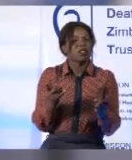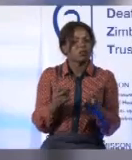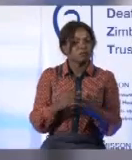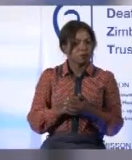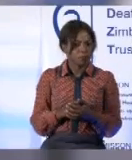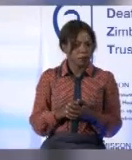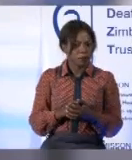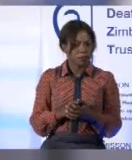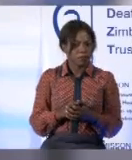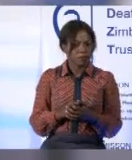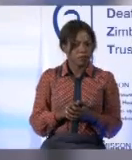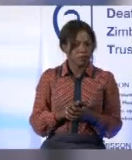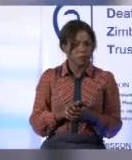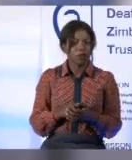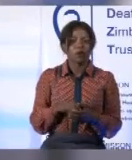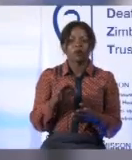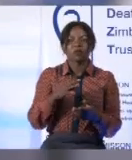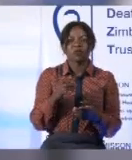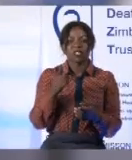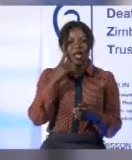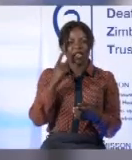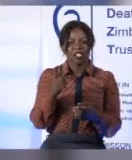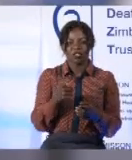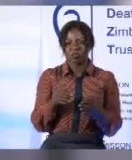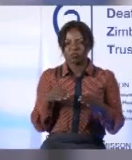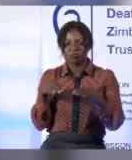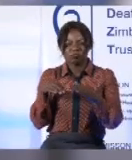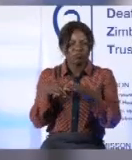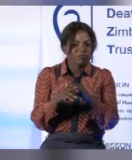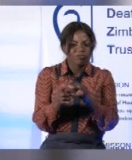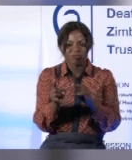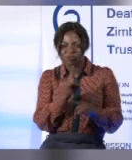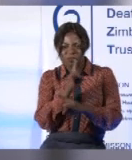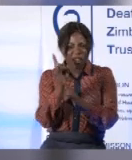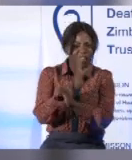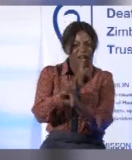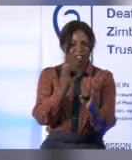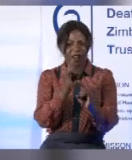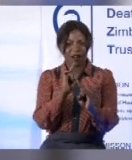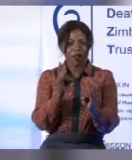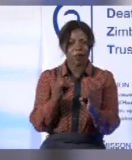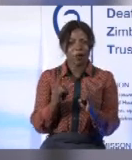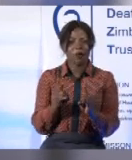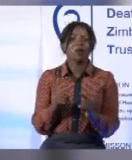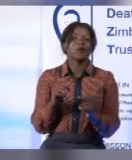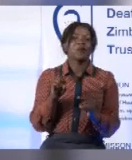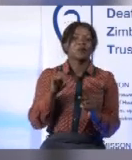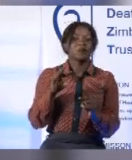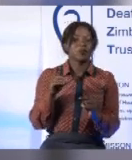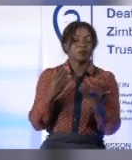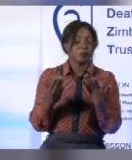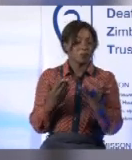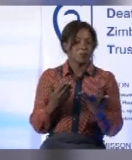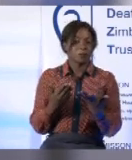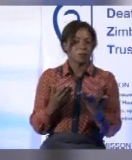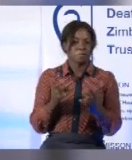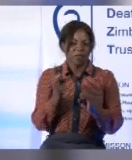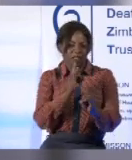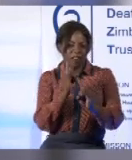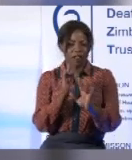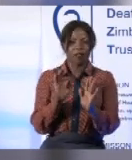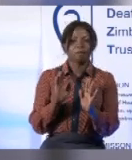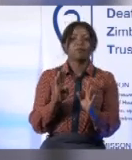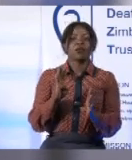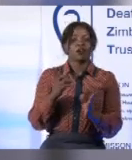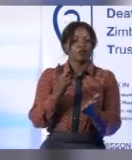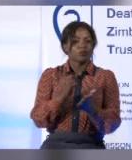don't run away in a way. You can notice what I've actually. Or let me not say run away, but I do it in